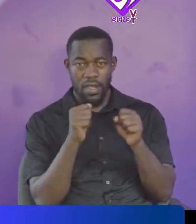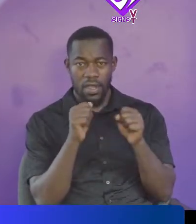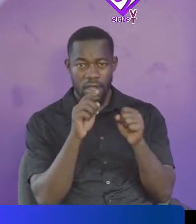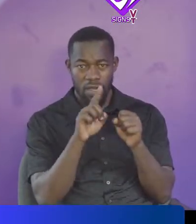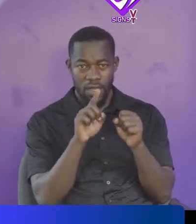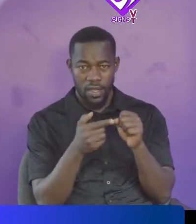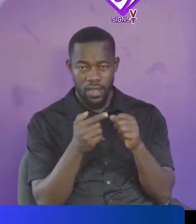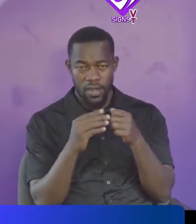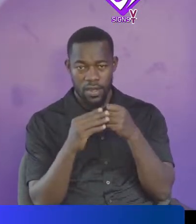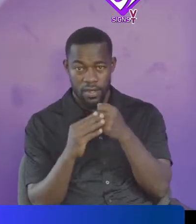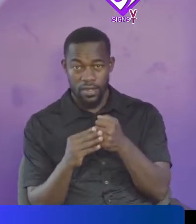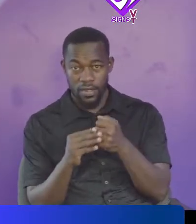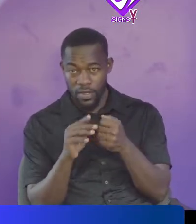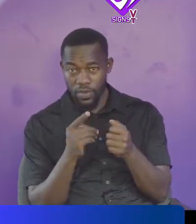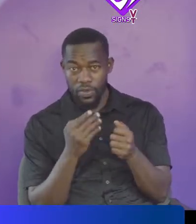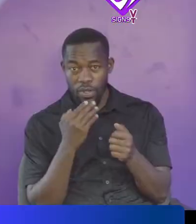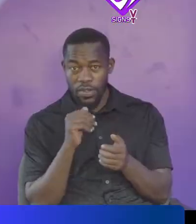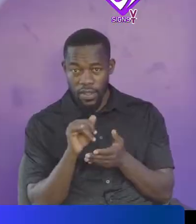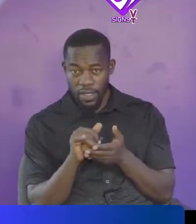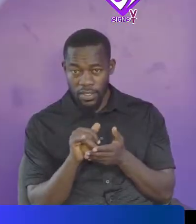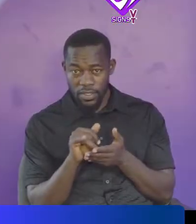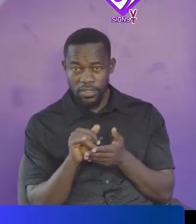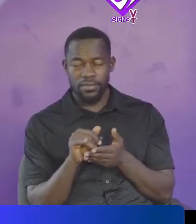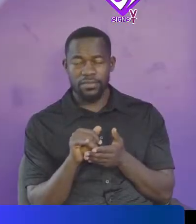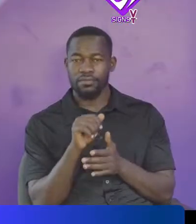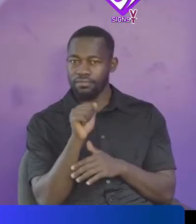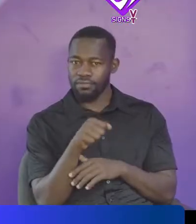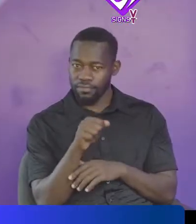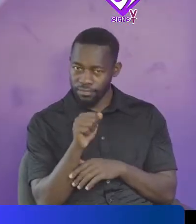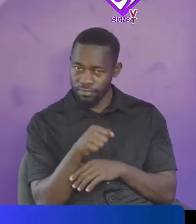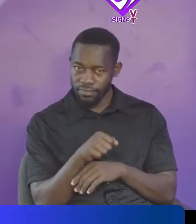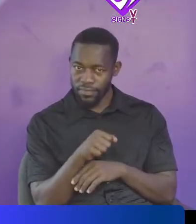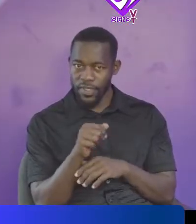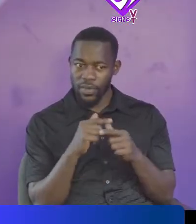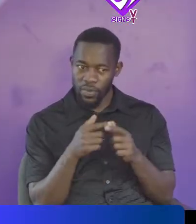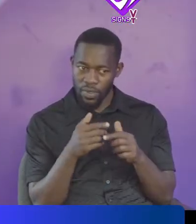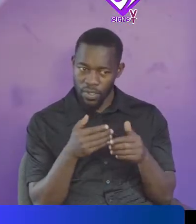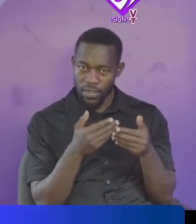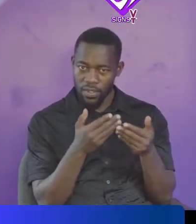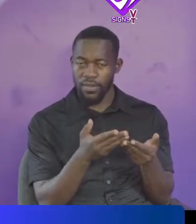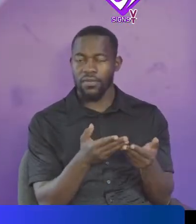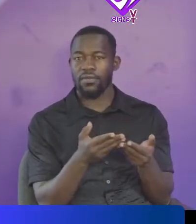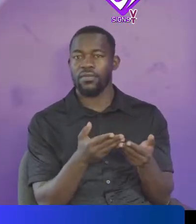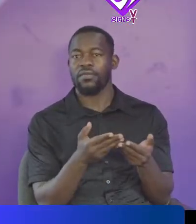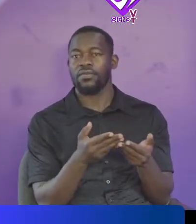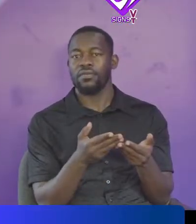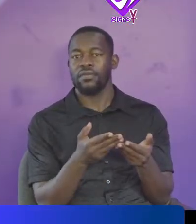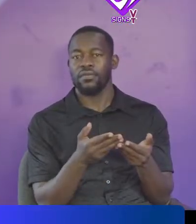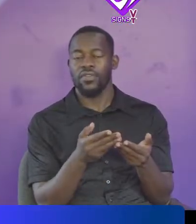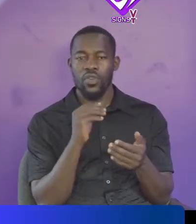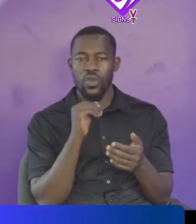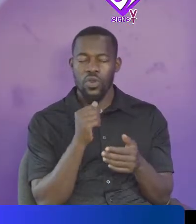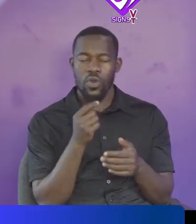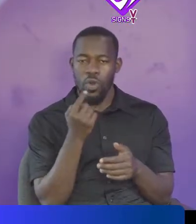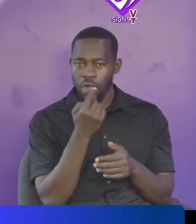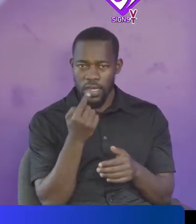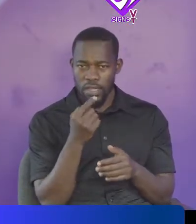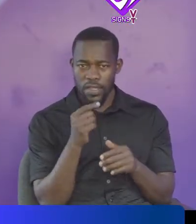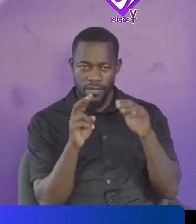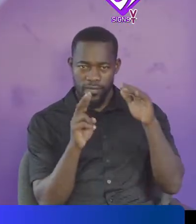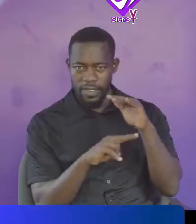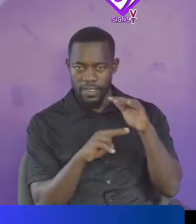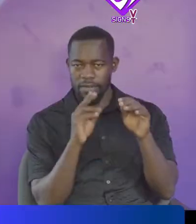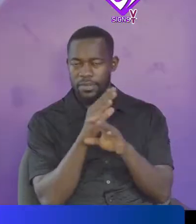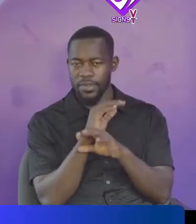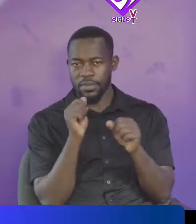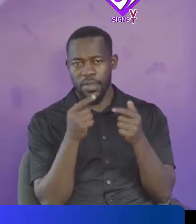in it. So, yes, I acquire it for preservation, not necessarily Joseph Murumbi's, but we have